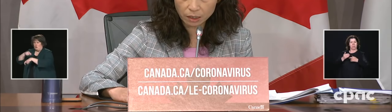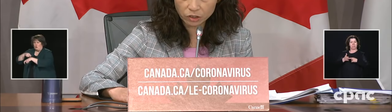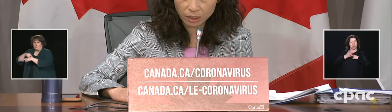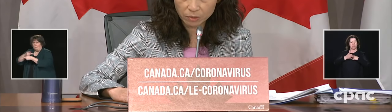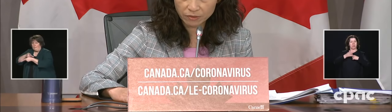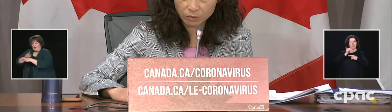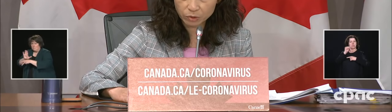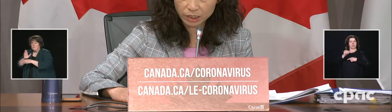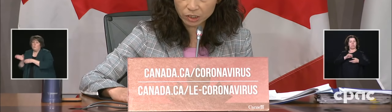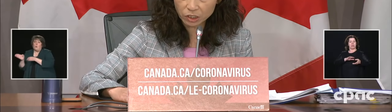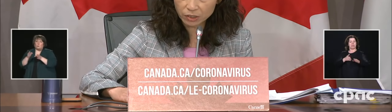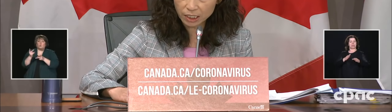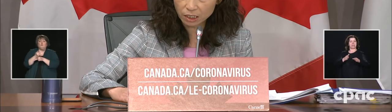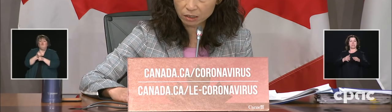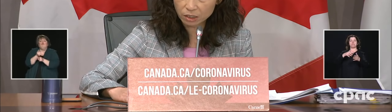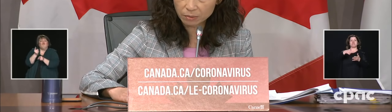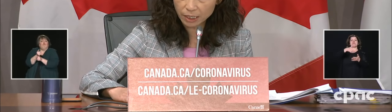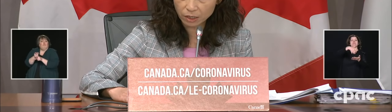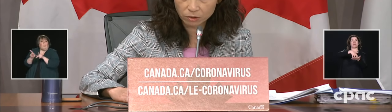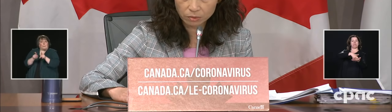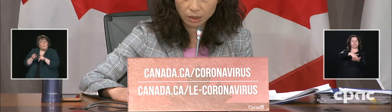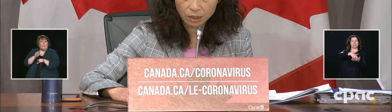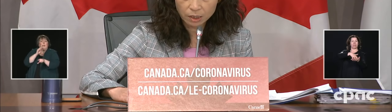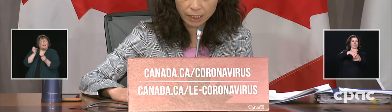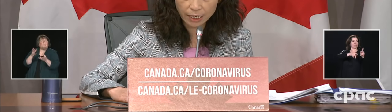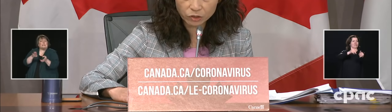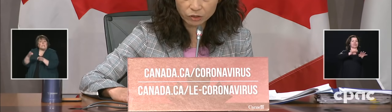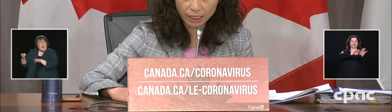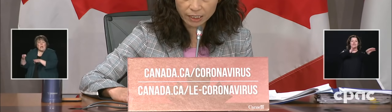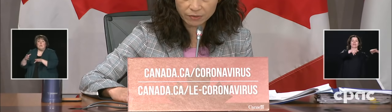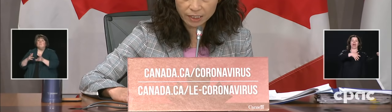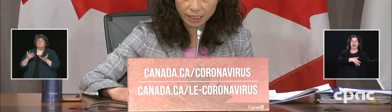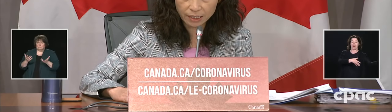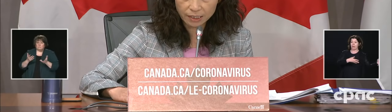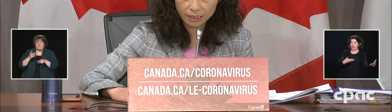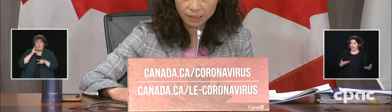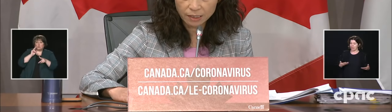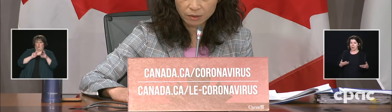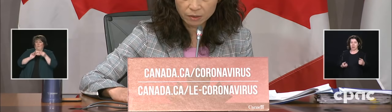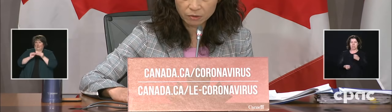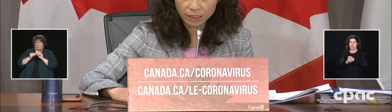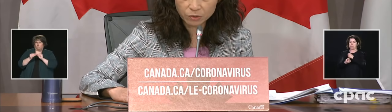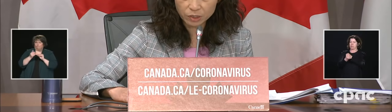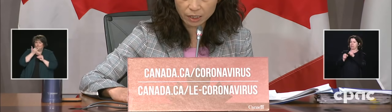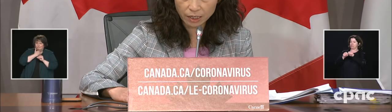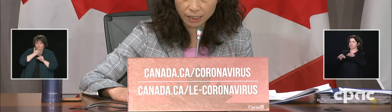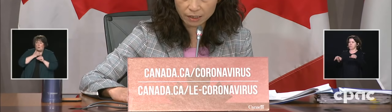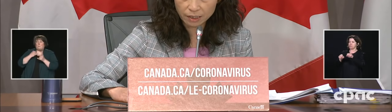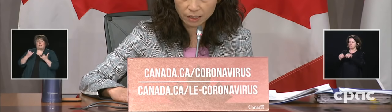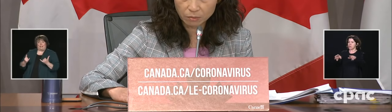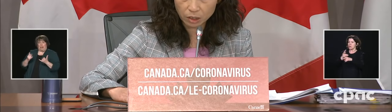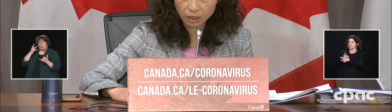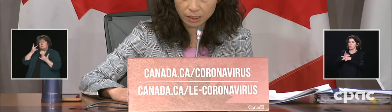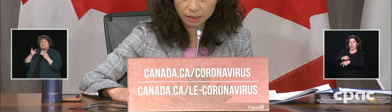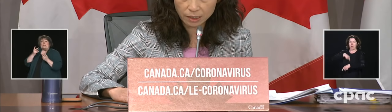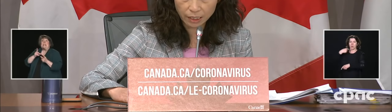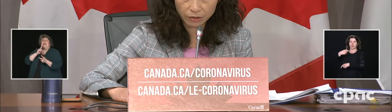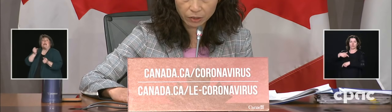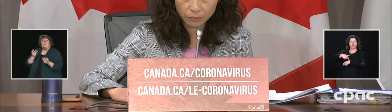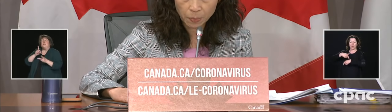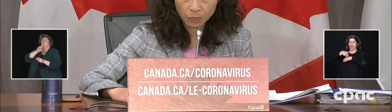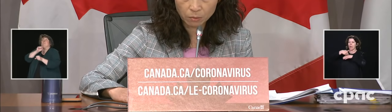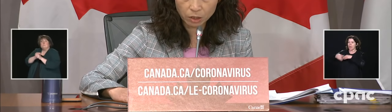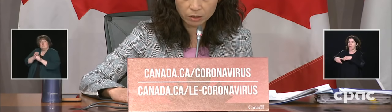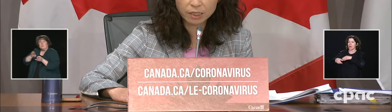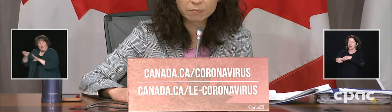a large number of outbreaks occurring in long-term care homes, the actual case fatality rate was higher than the modeling